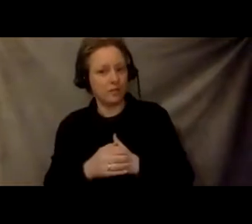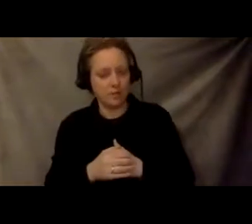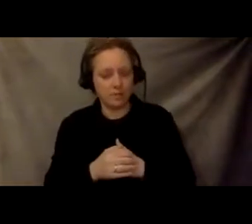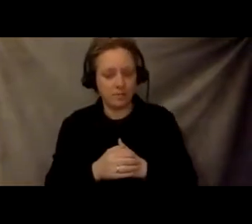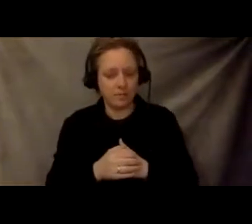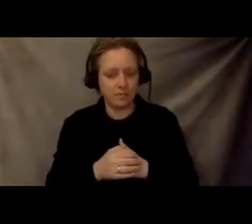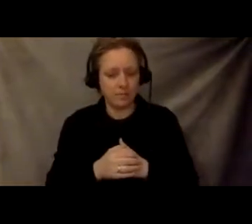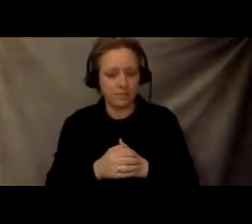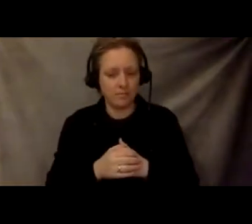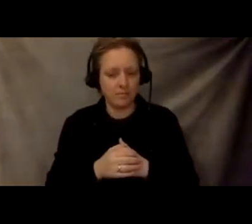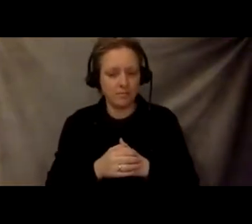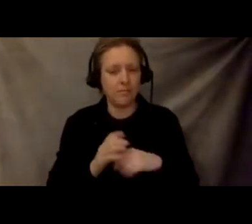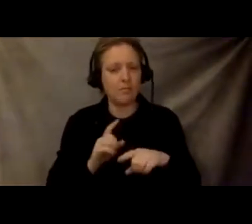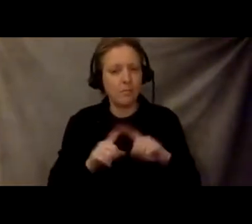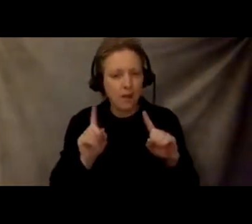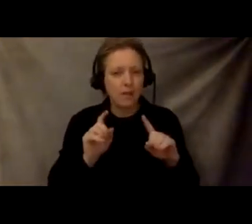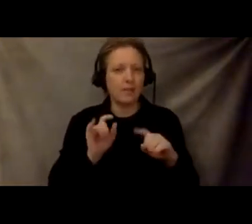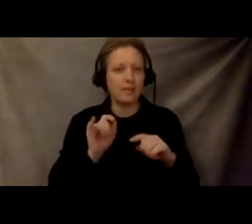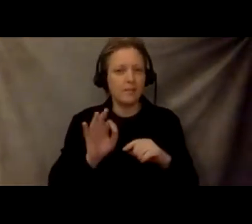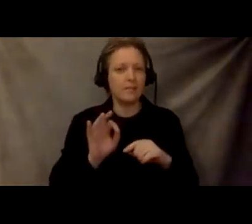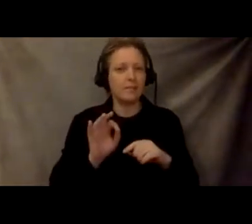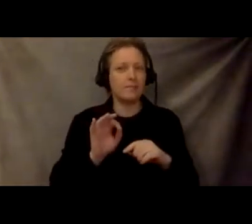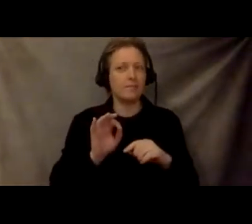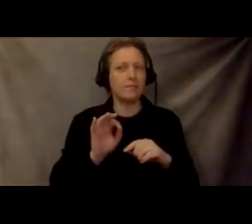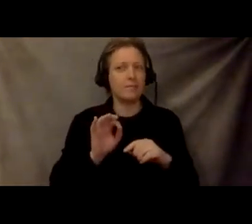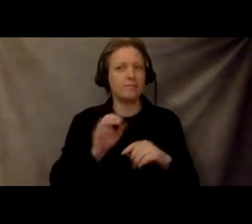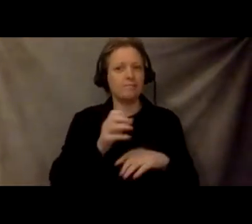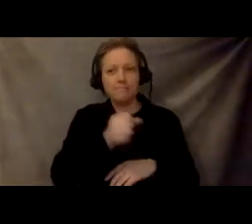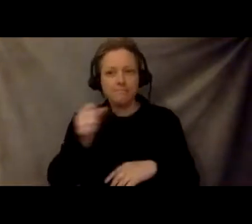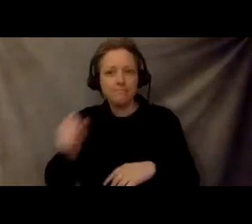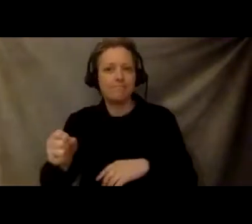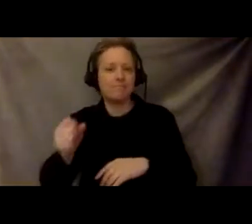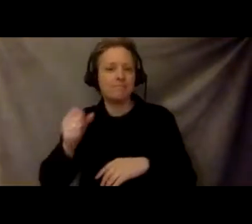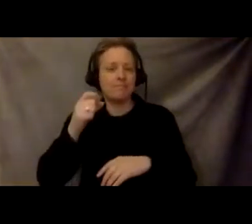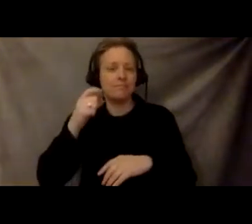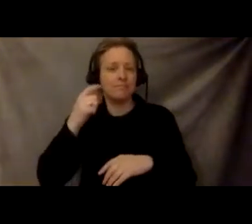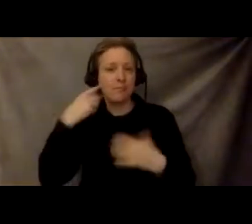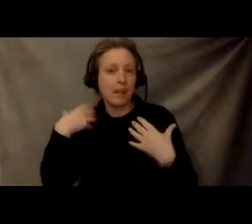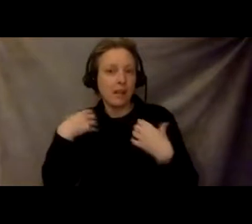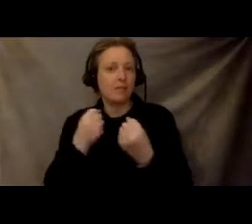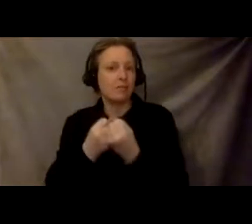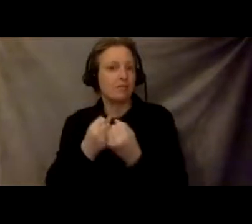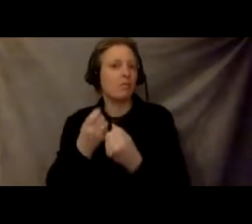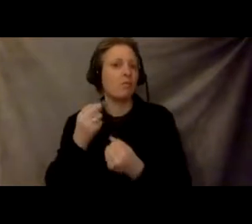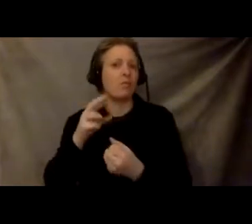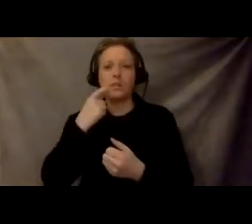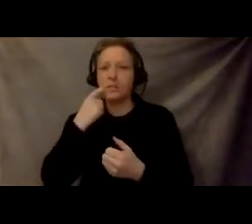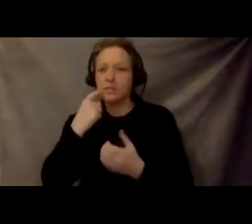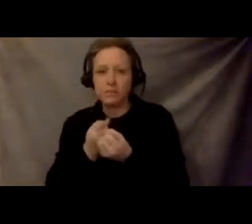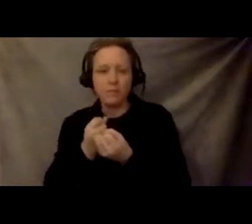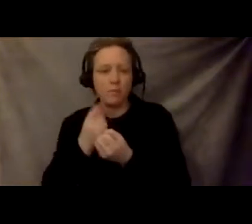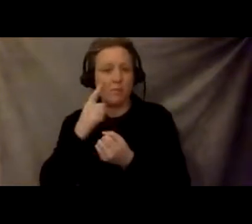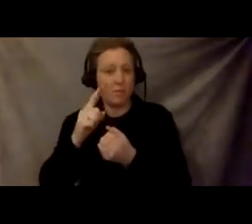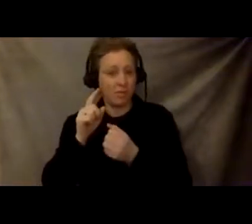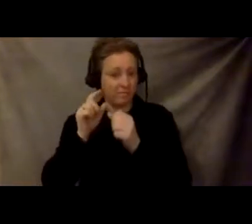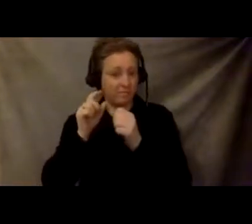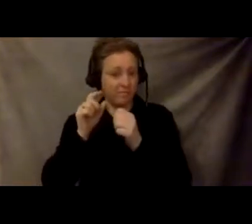people forever. We've got to say, well, how do we move you forward? We've got to have job training so people can move forward.